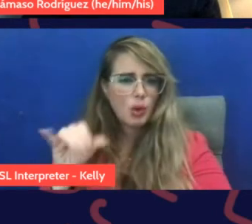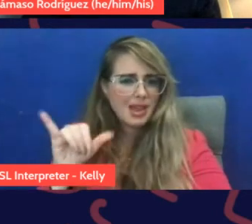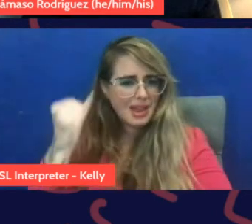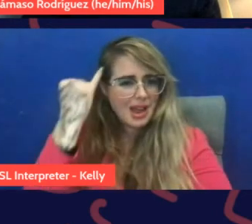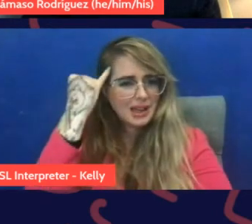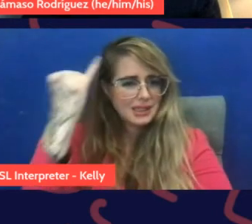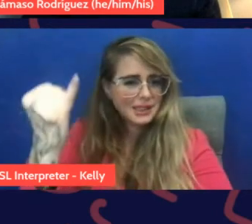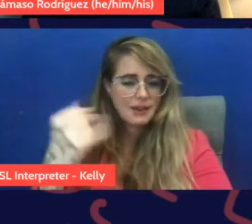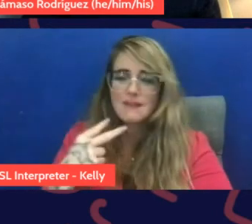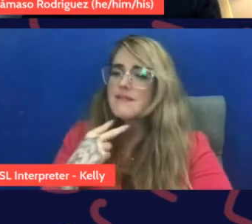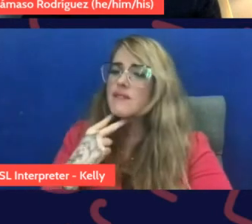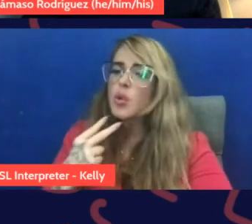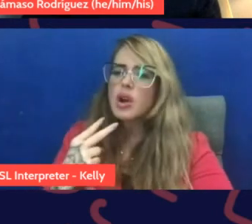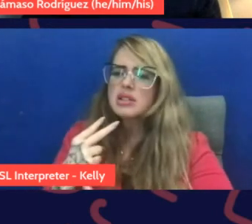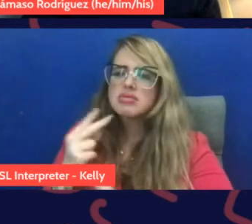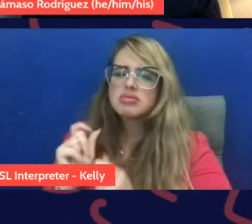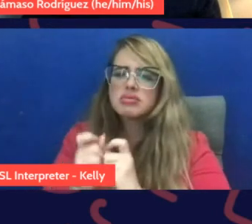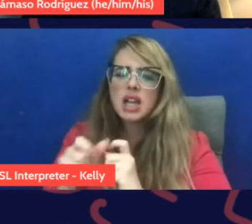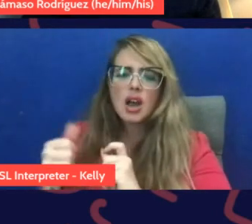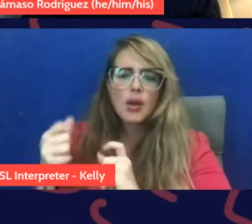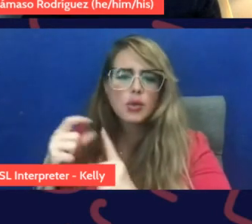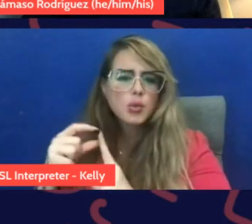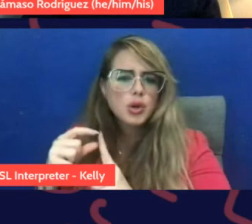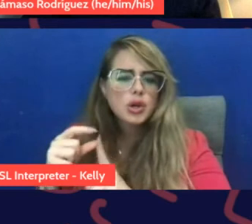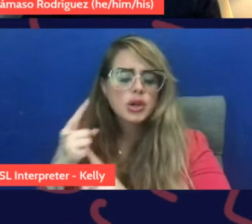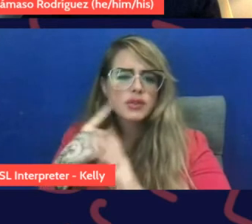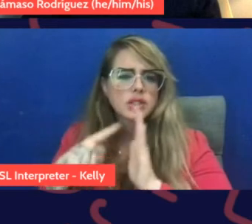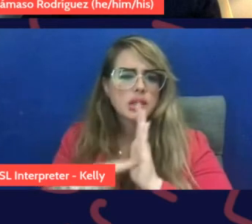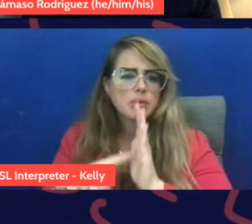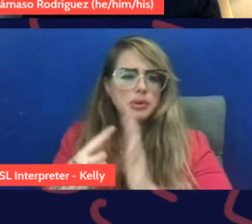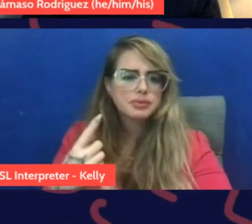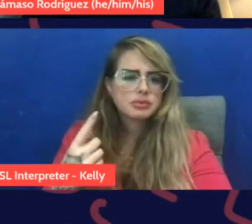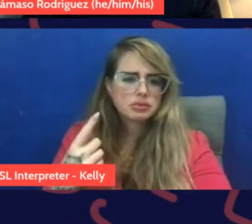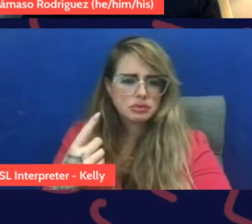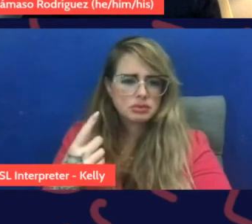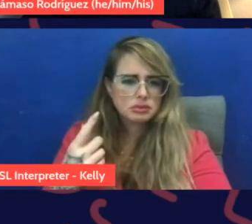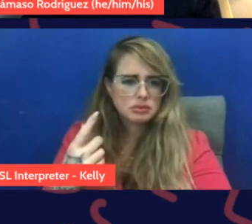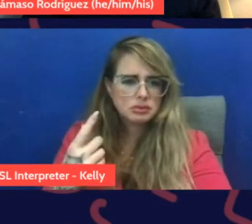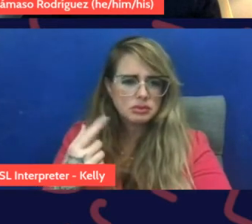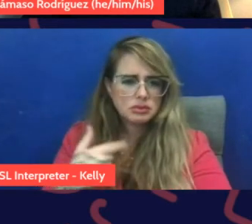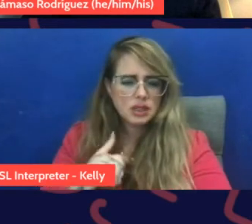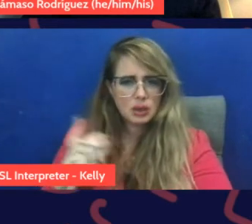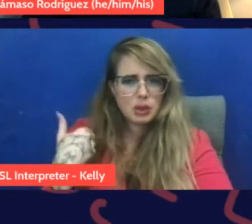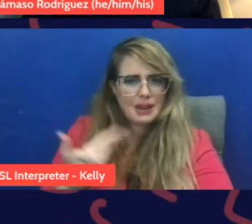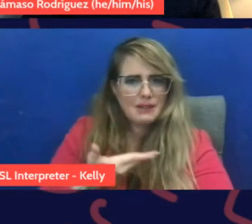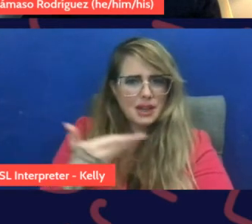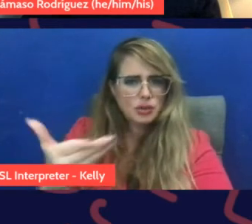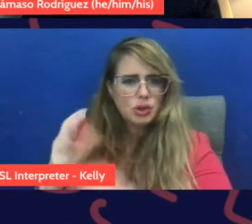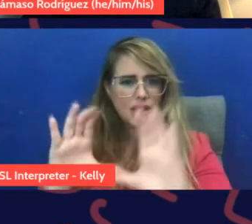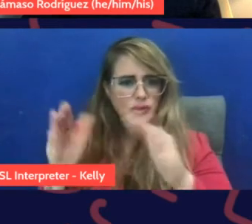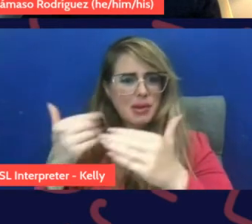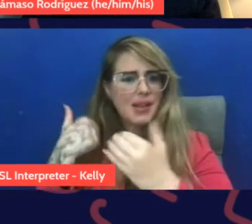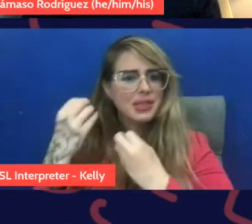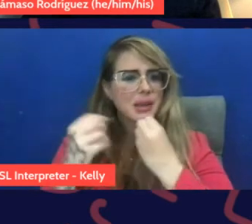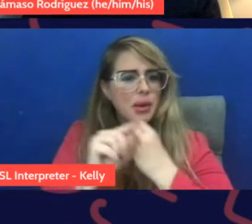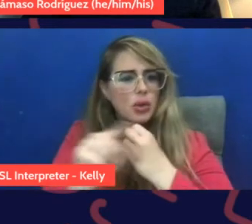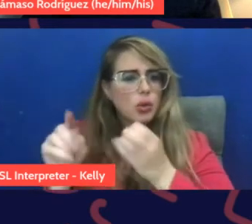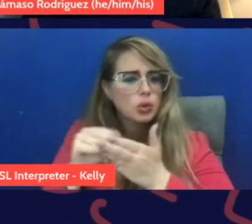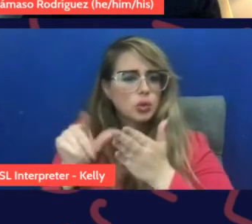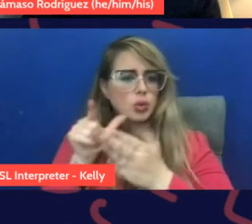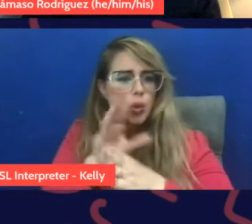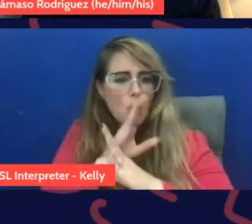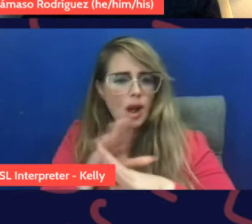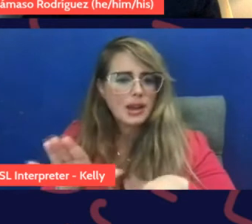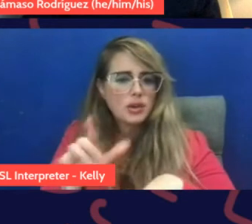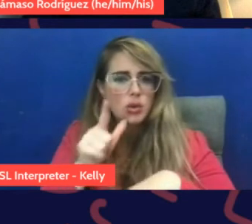a voice can be sort of like brought in or invited into the classroom, right? Like I think so much about the students who are really quiet and